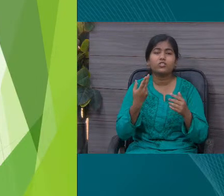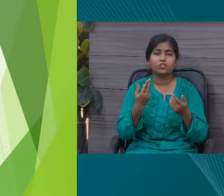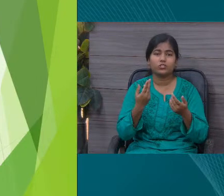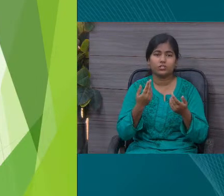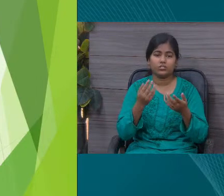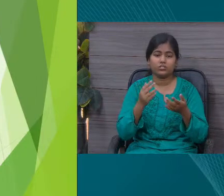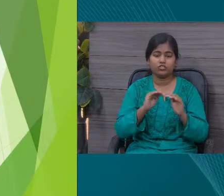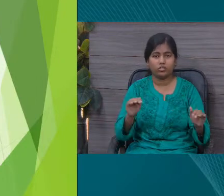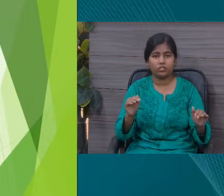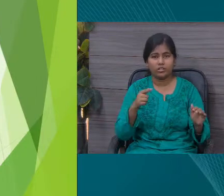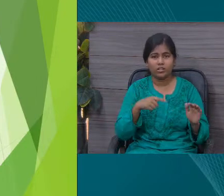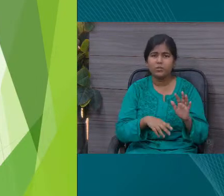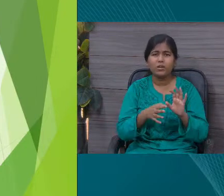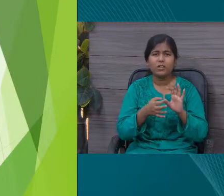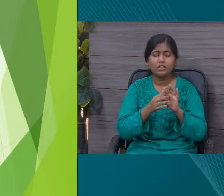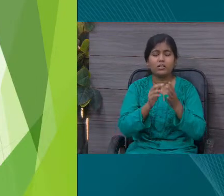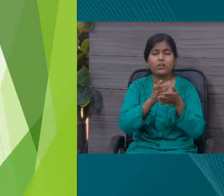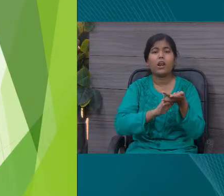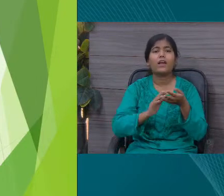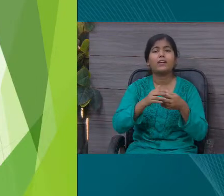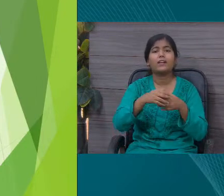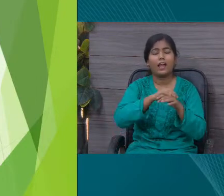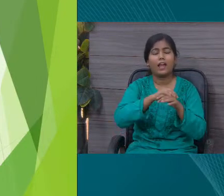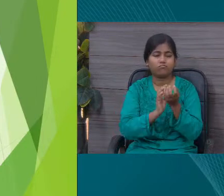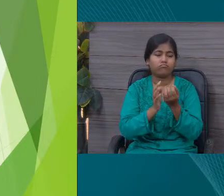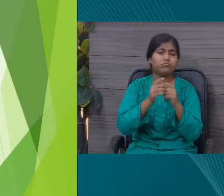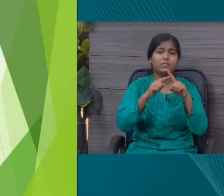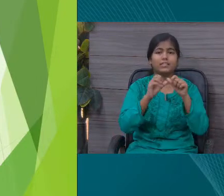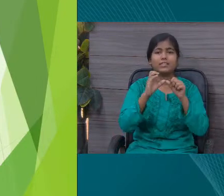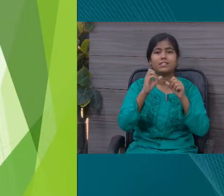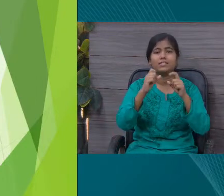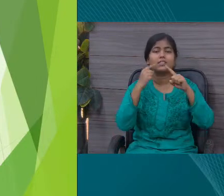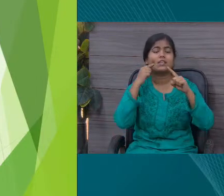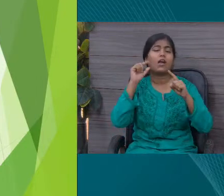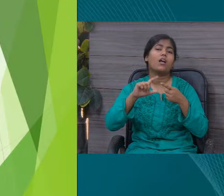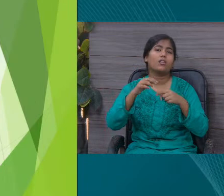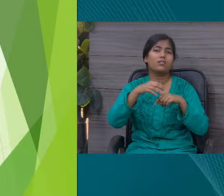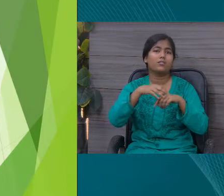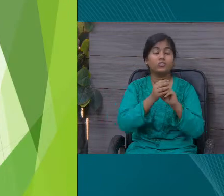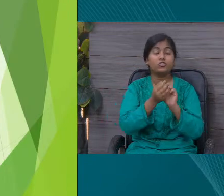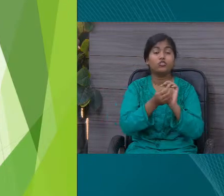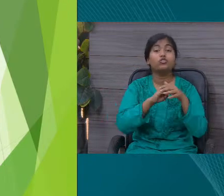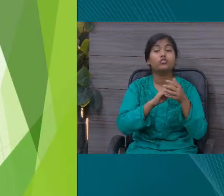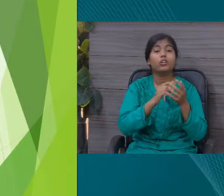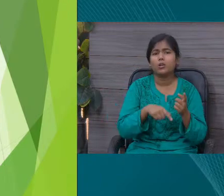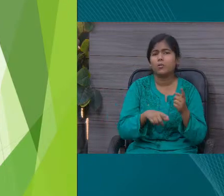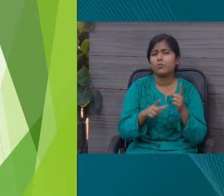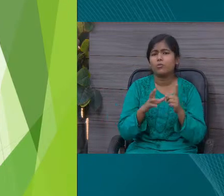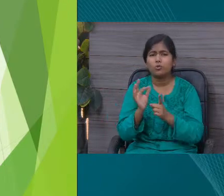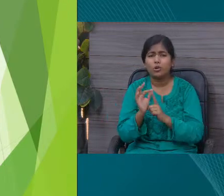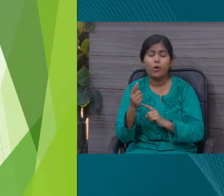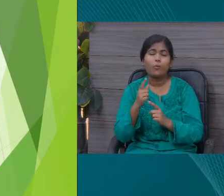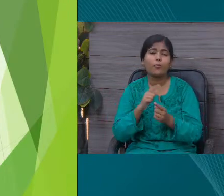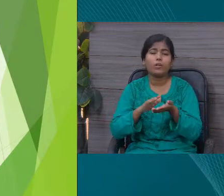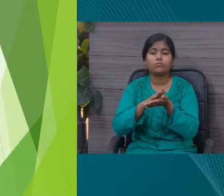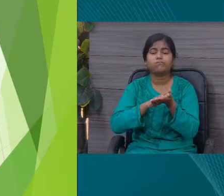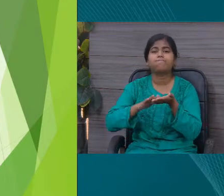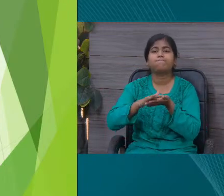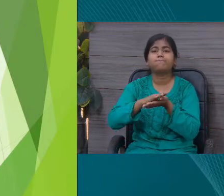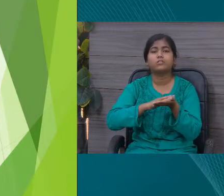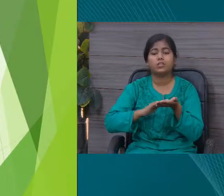tactile flashcard for them, wherein what we can do is it can have a braille slate, and the